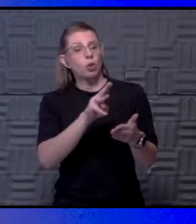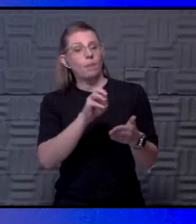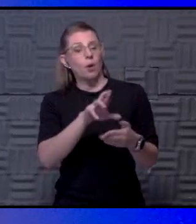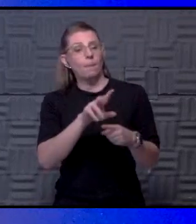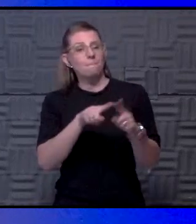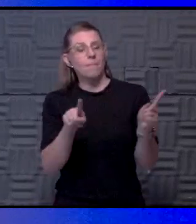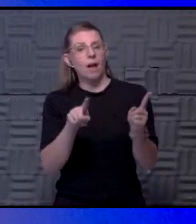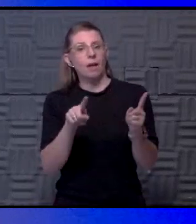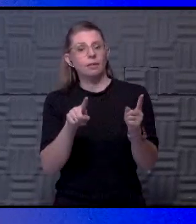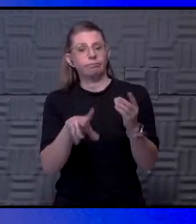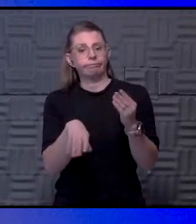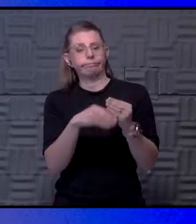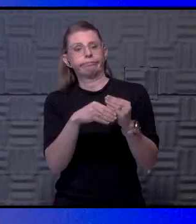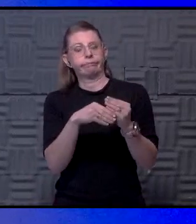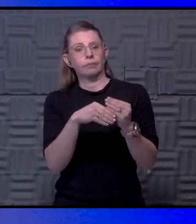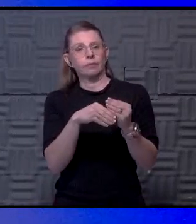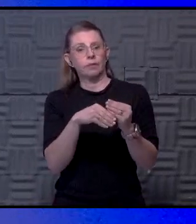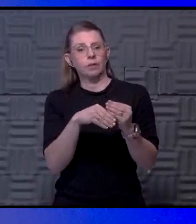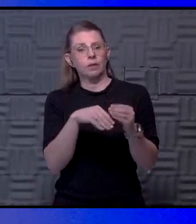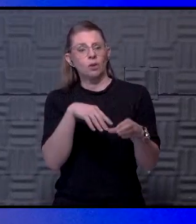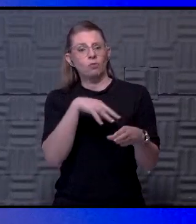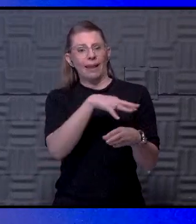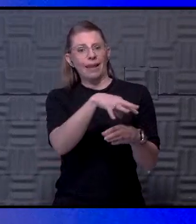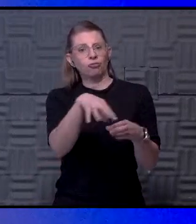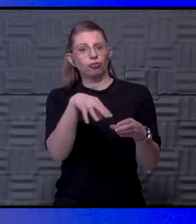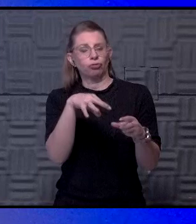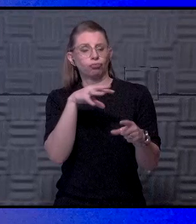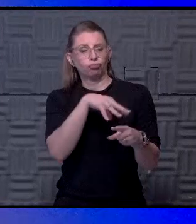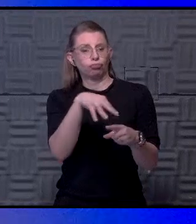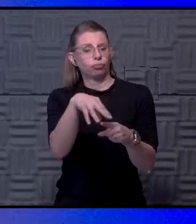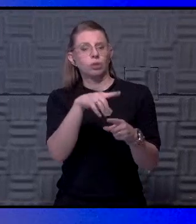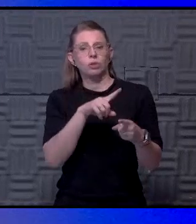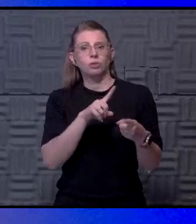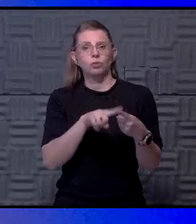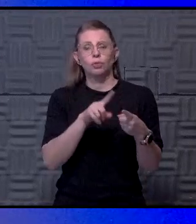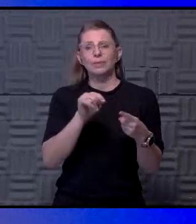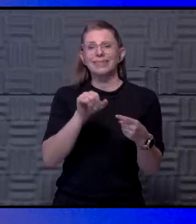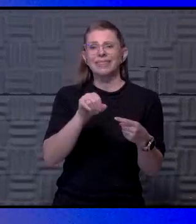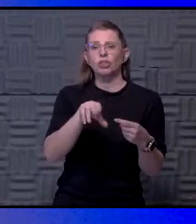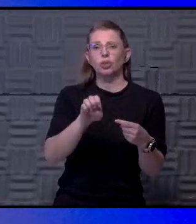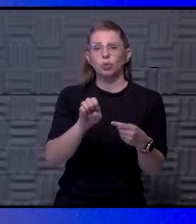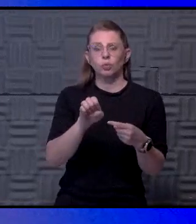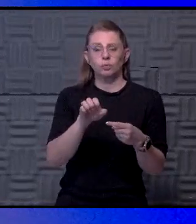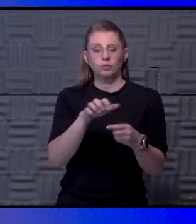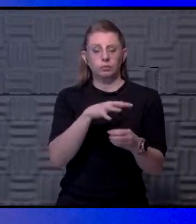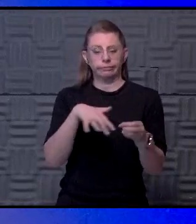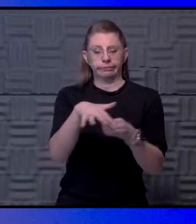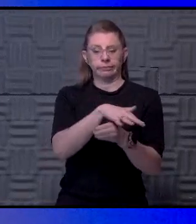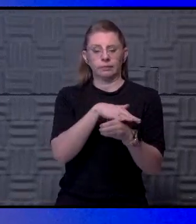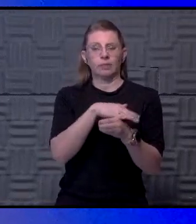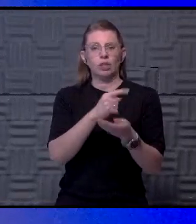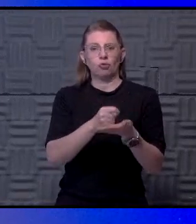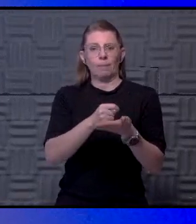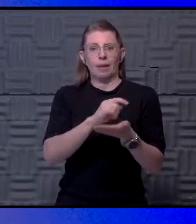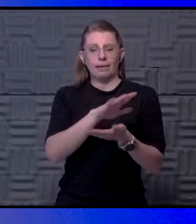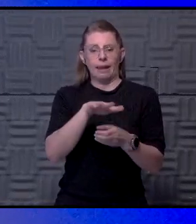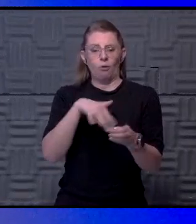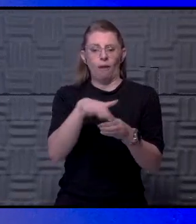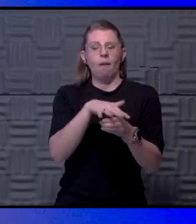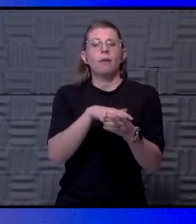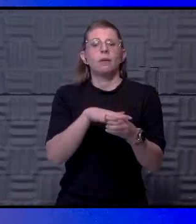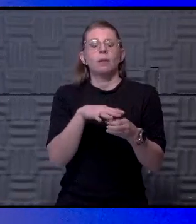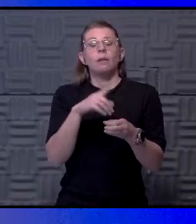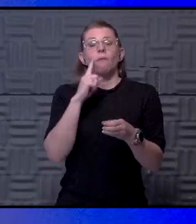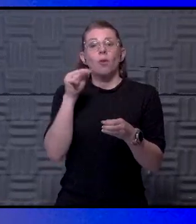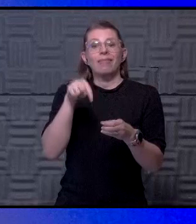excess radiation to normal healthy tissues and organs adjacent to the area you want to treat. And in this